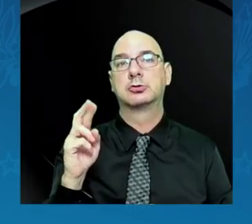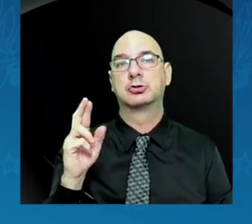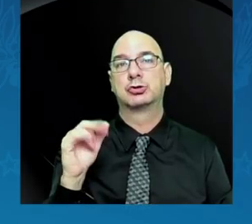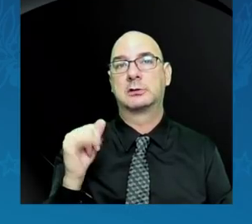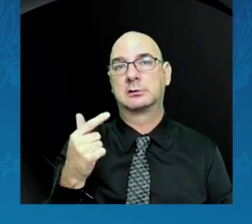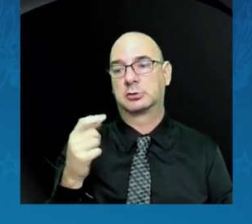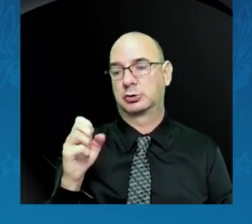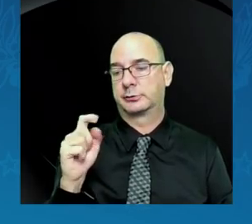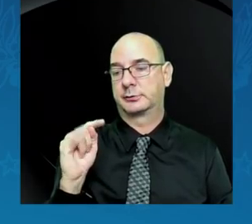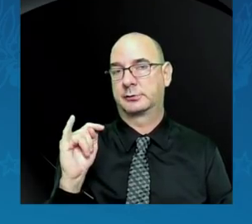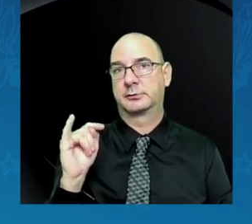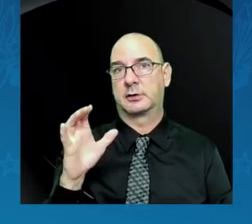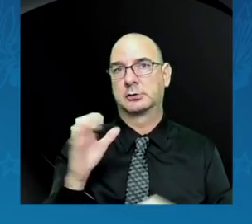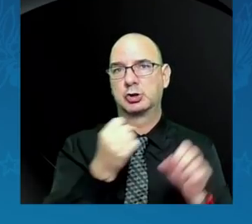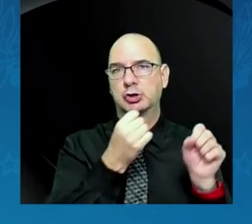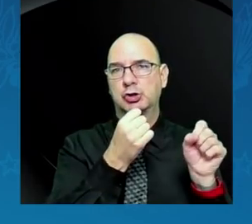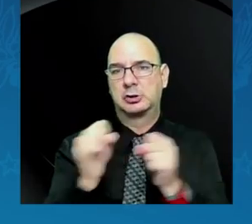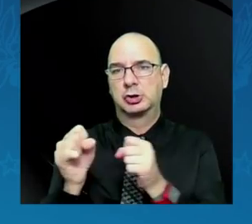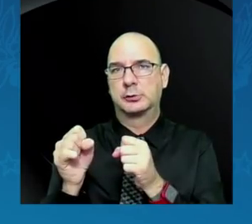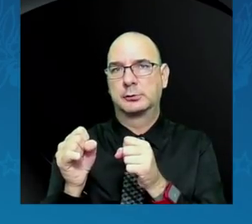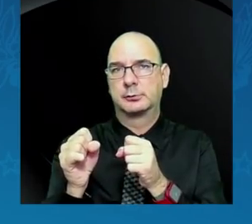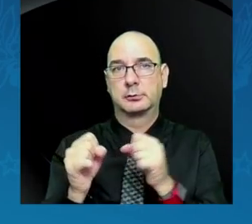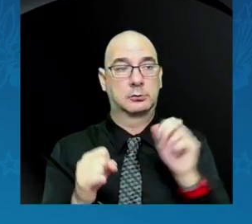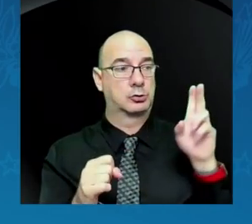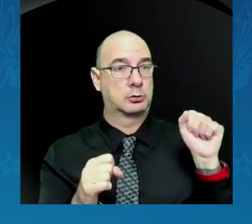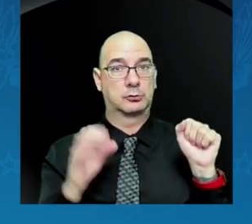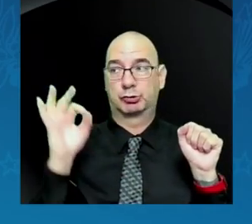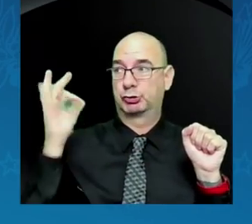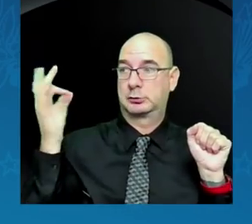have a long-standing relationship that is